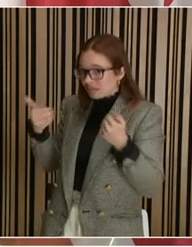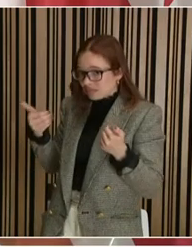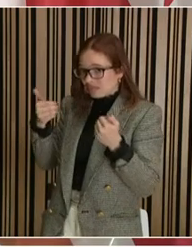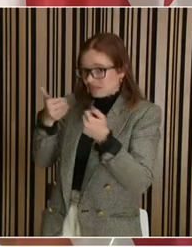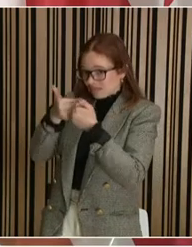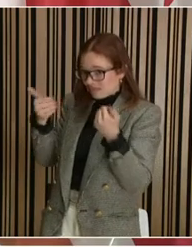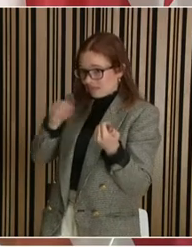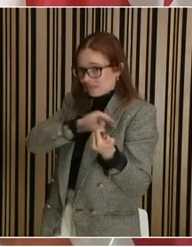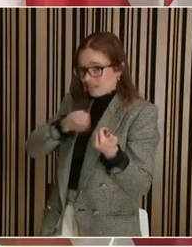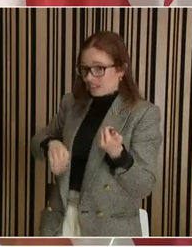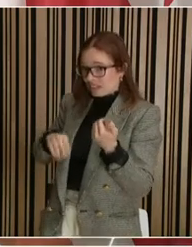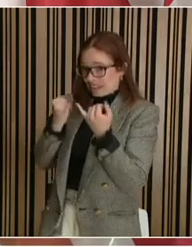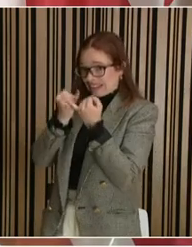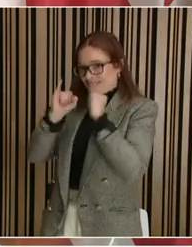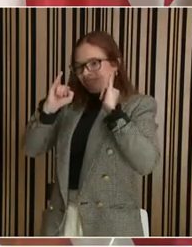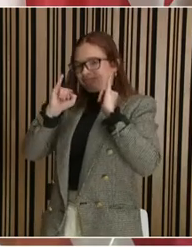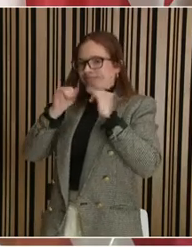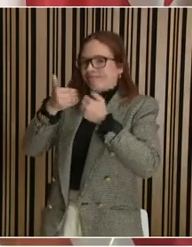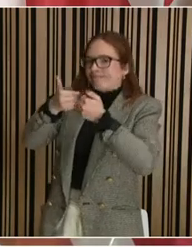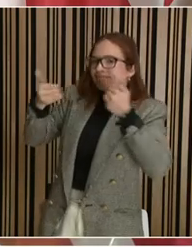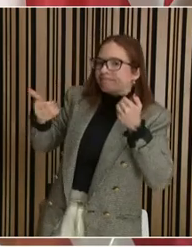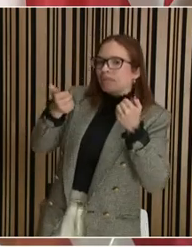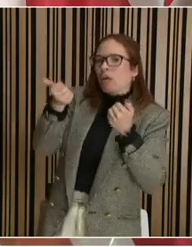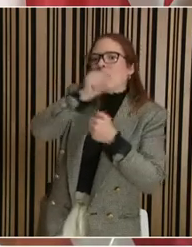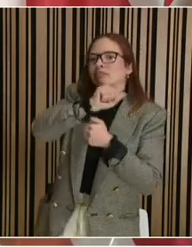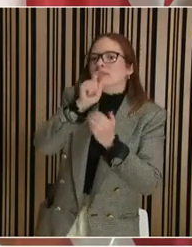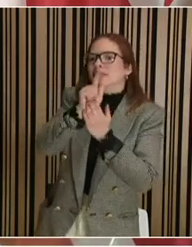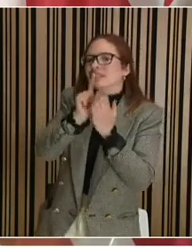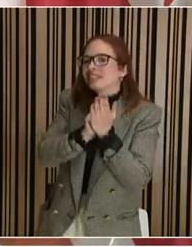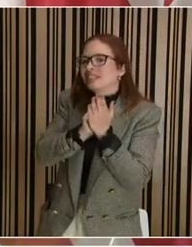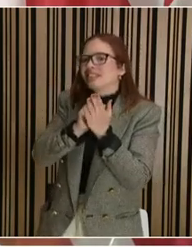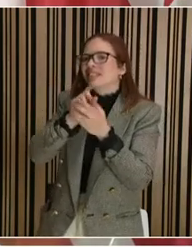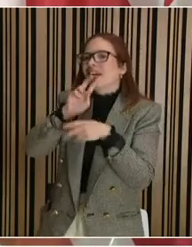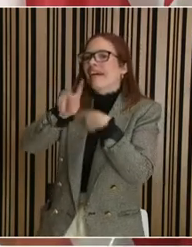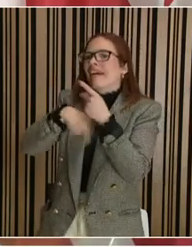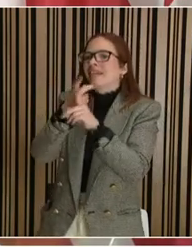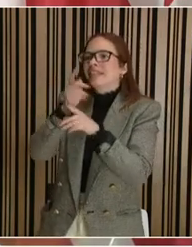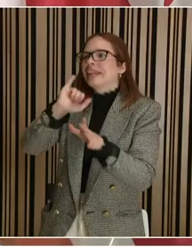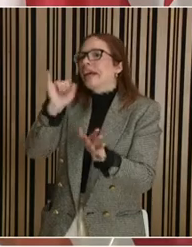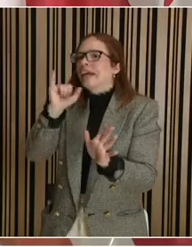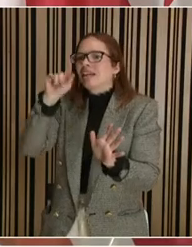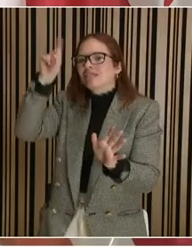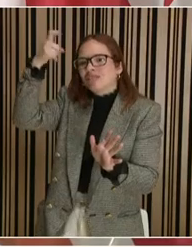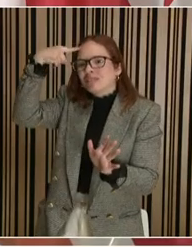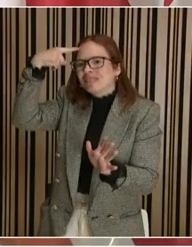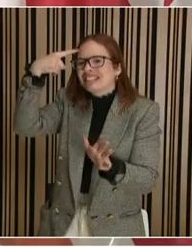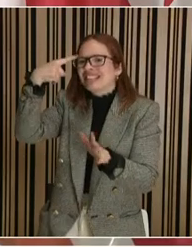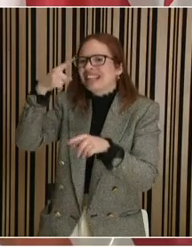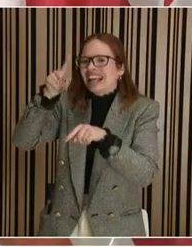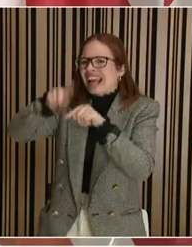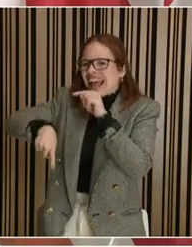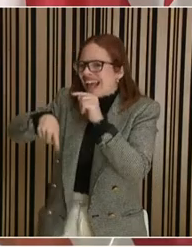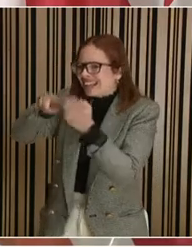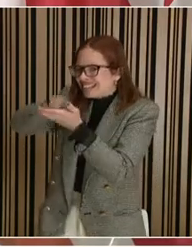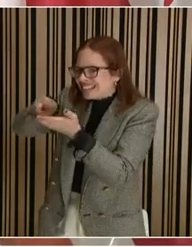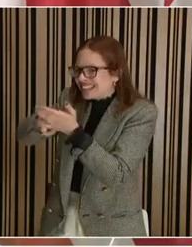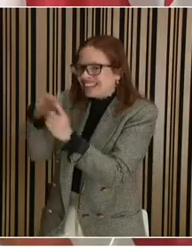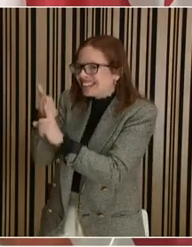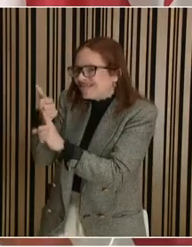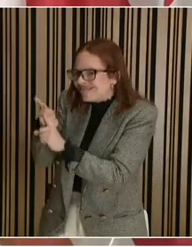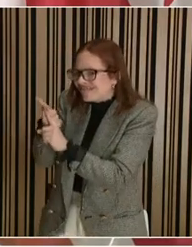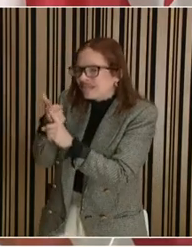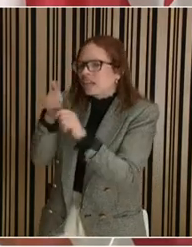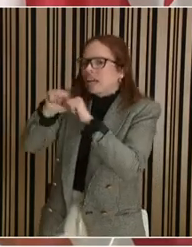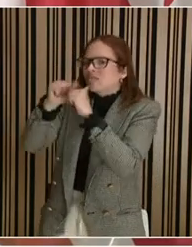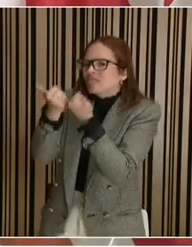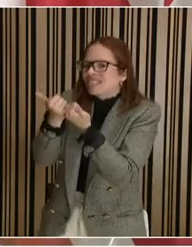counsel? I mean, we've seen this in other levels of government, that at some point the government itself can't be investigating itself, or an agency that responds to a